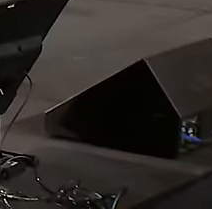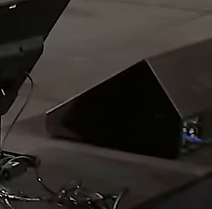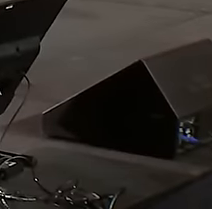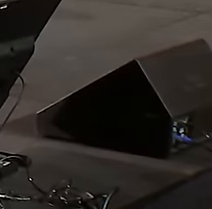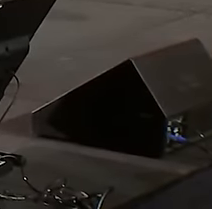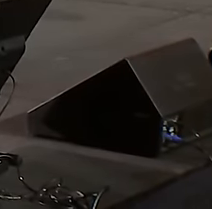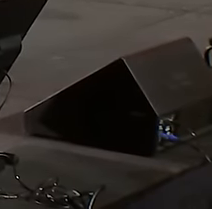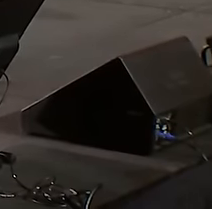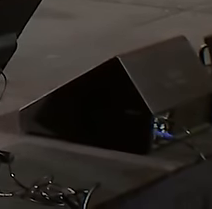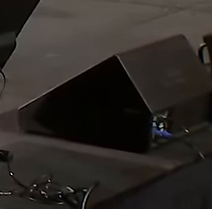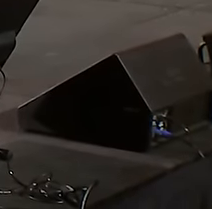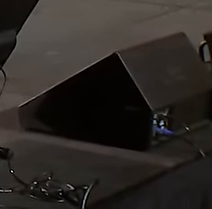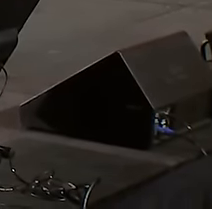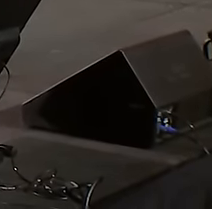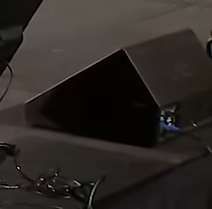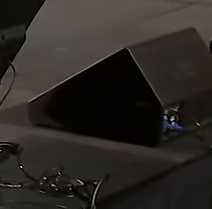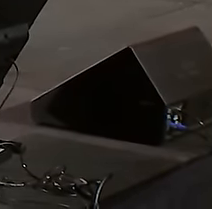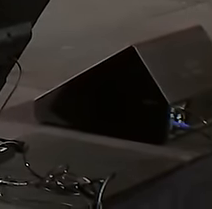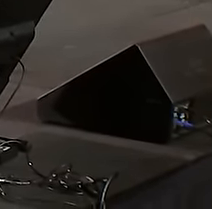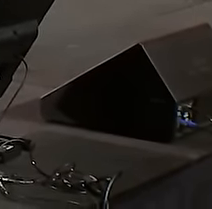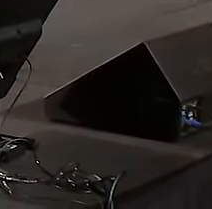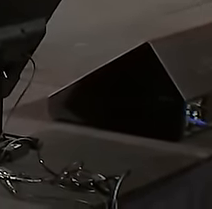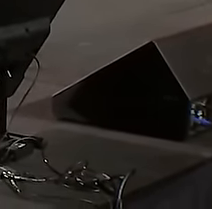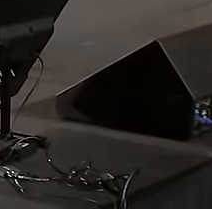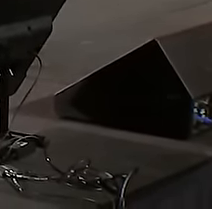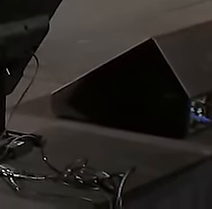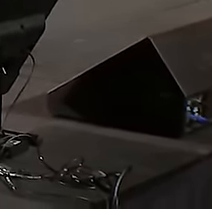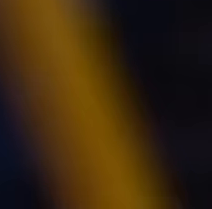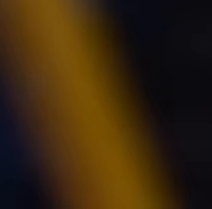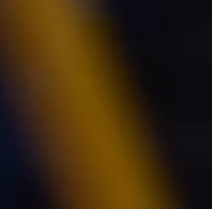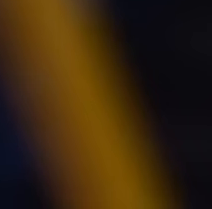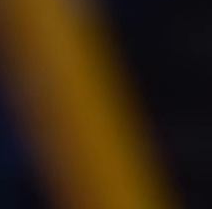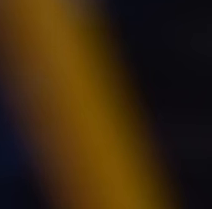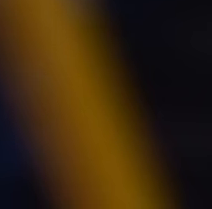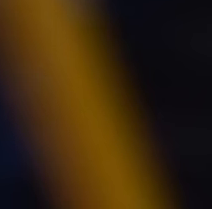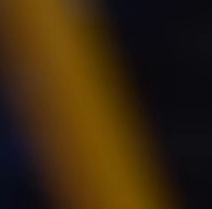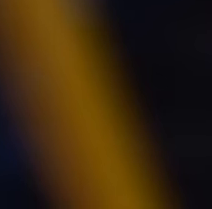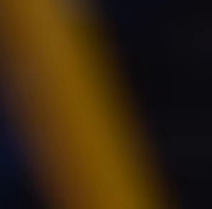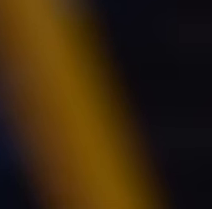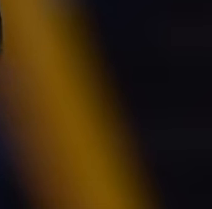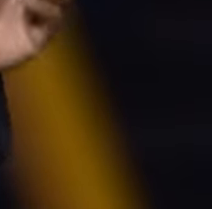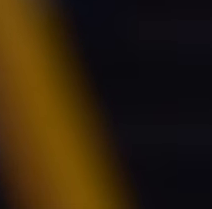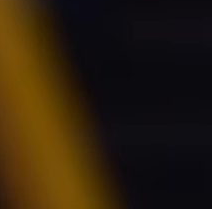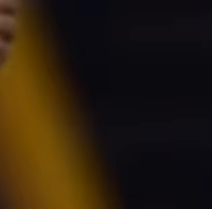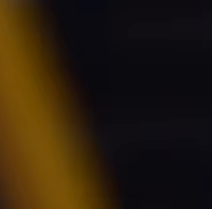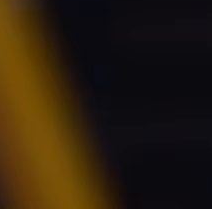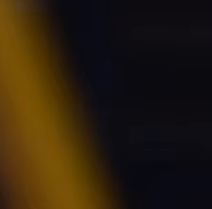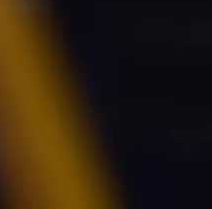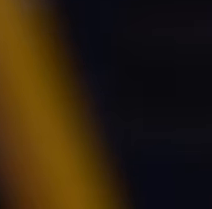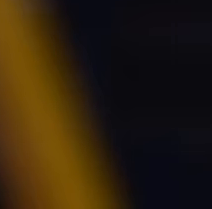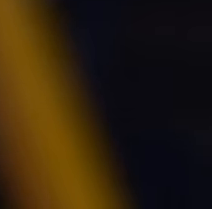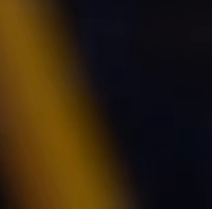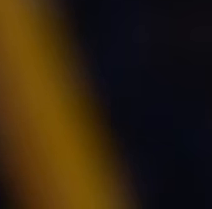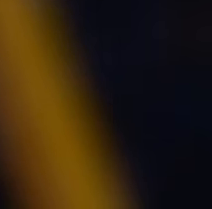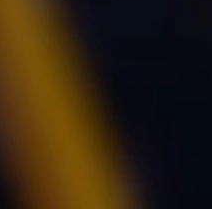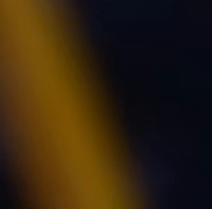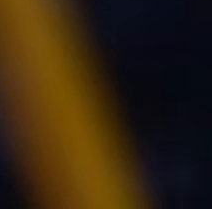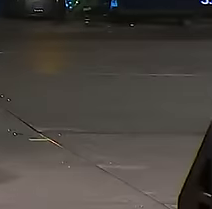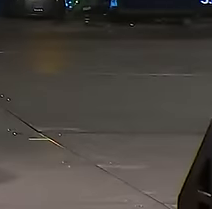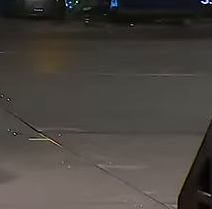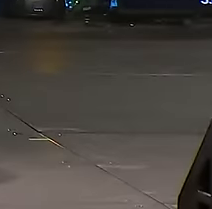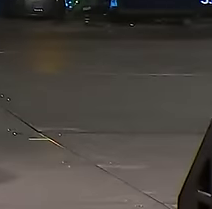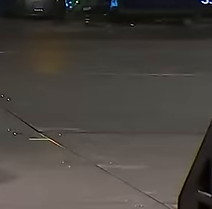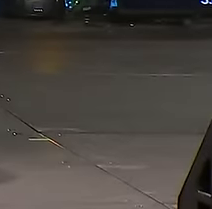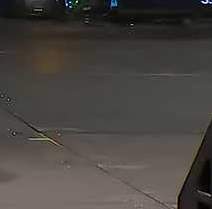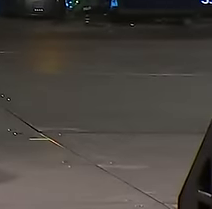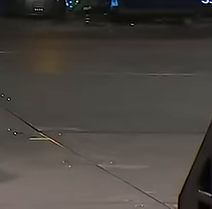mensajes poderosos, mensajes que nos van a empoderar y nos van a llevar hacia adelante. We have two amazing men of God that will be bringing the